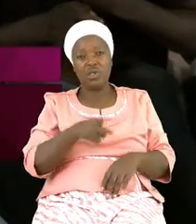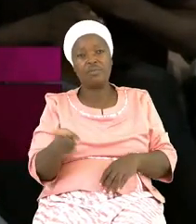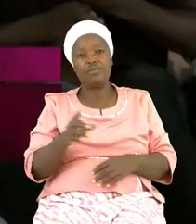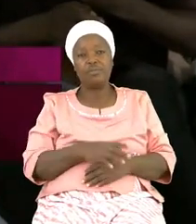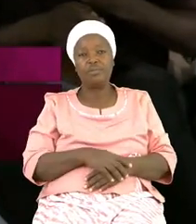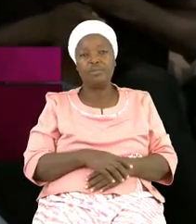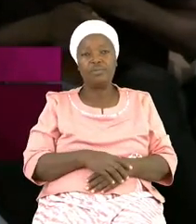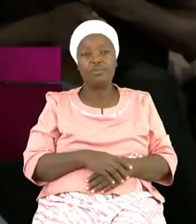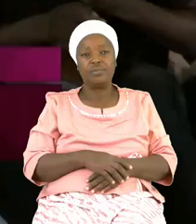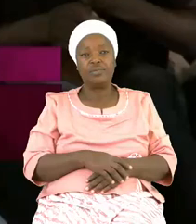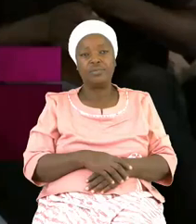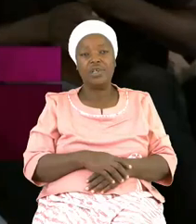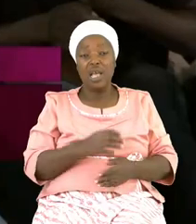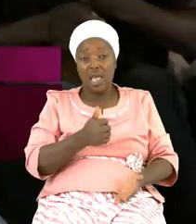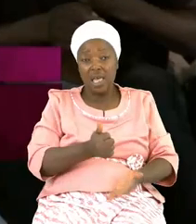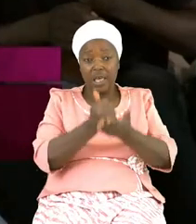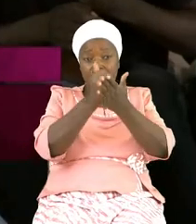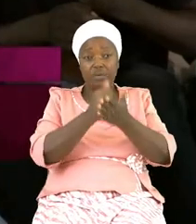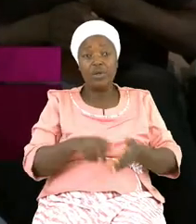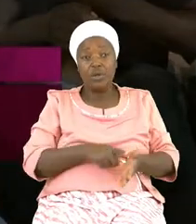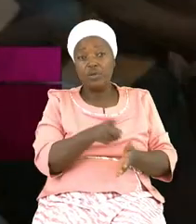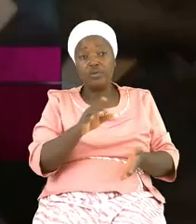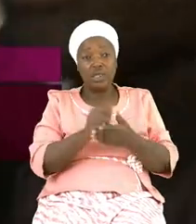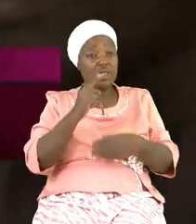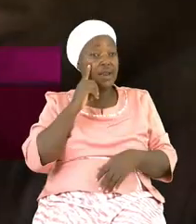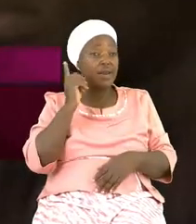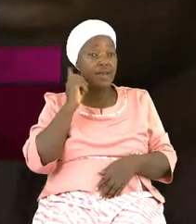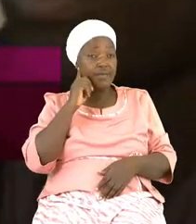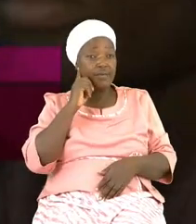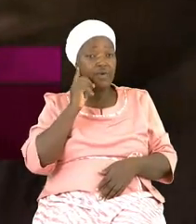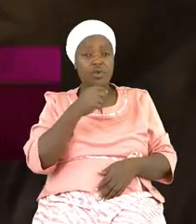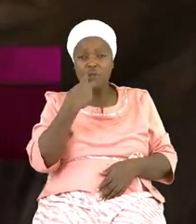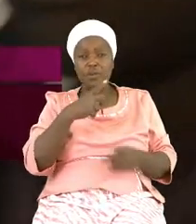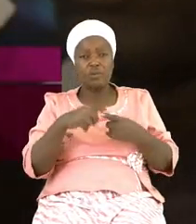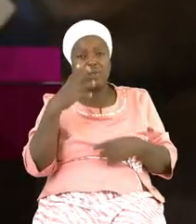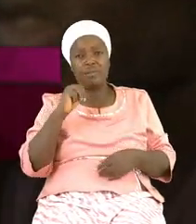Help those who are deaf. You speak to them.